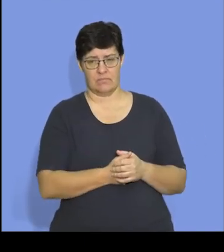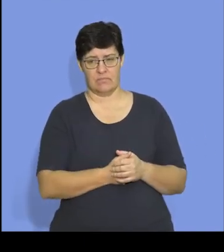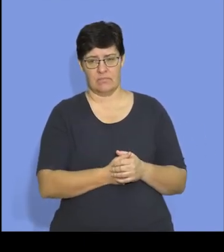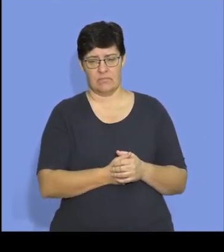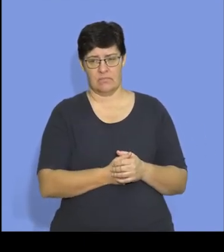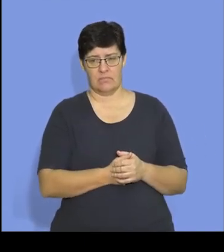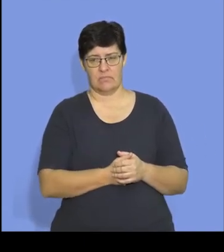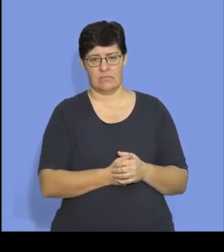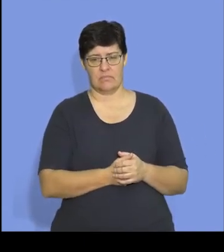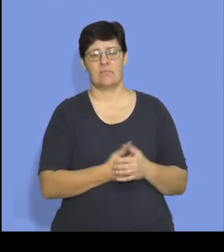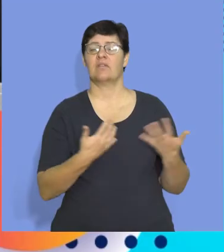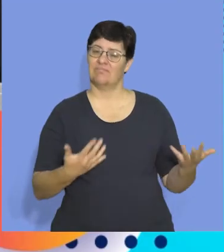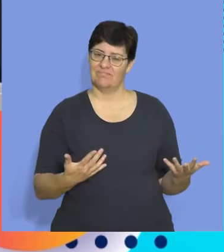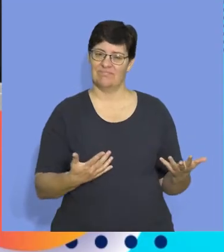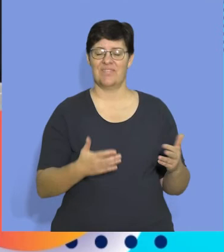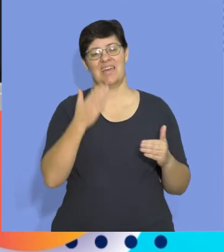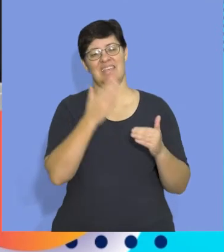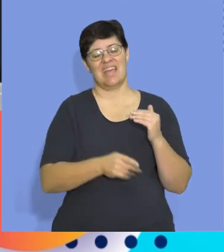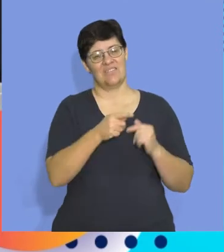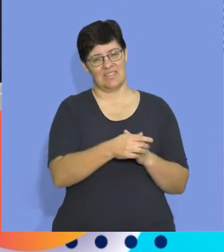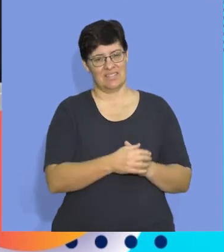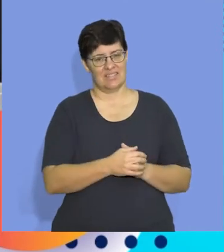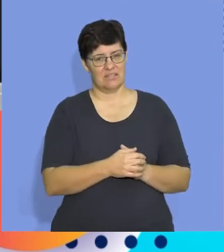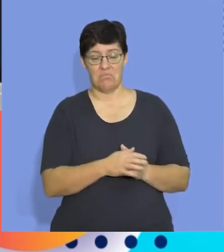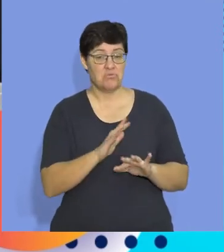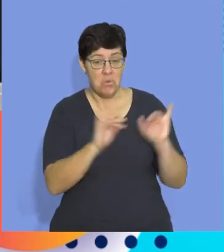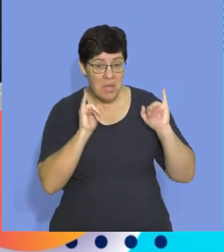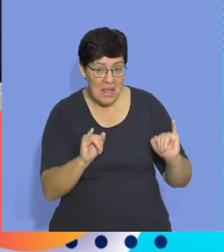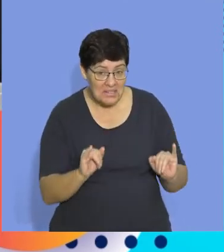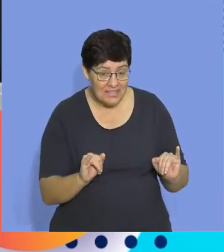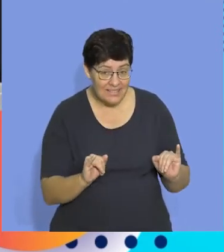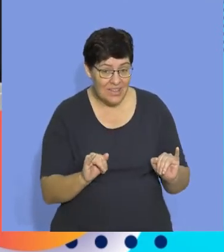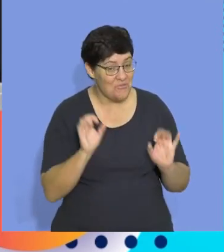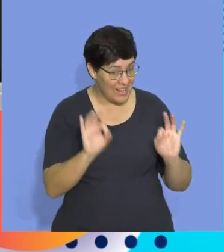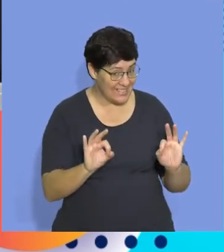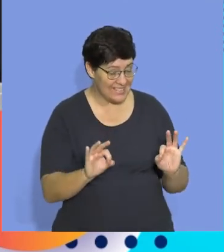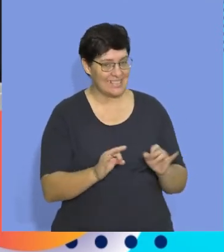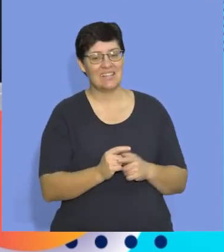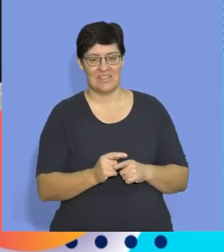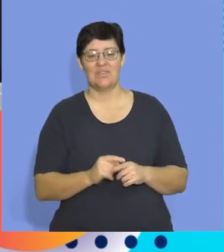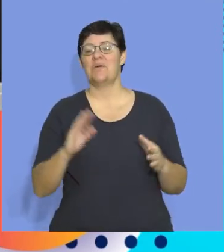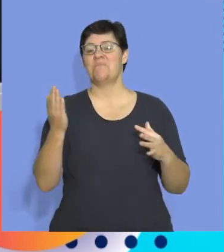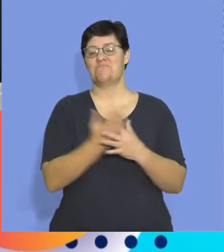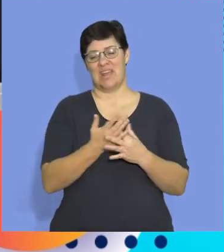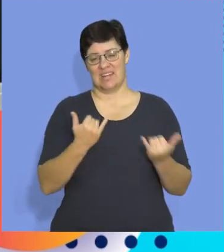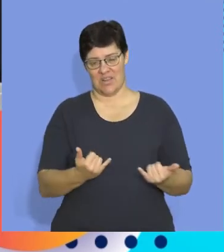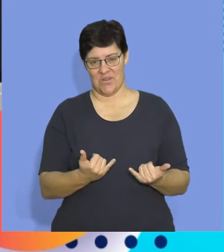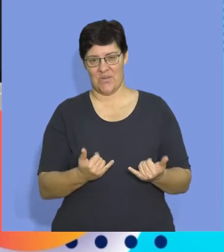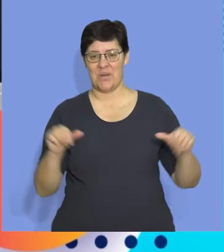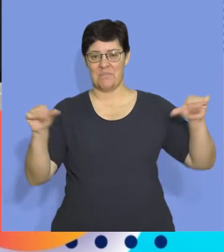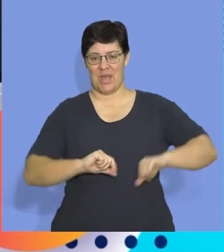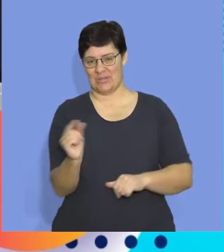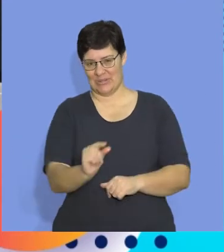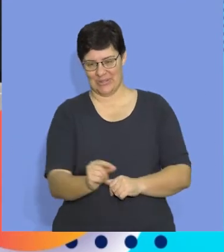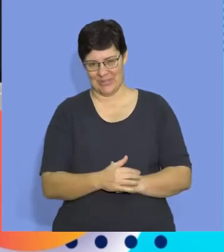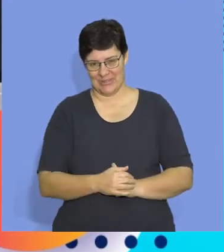And that gets us to the end of that one. Wasn't as bad as it sounded, correct? So we're going to take a short break, and I'll see you in a couple of minutes.